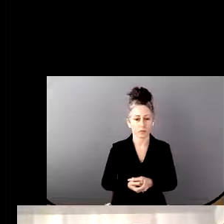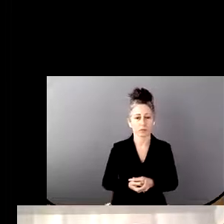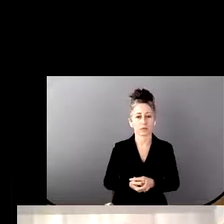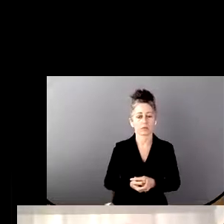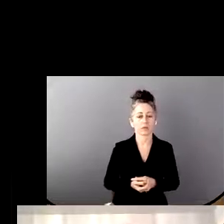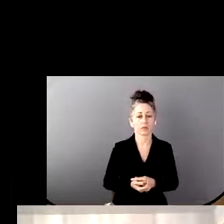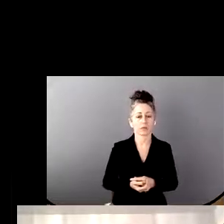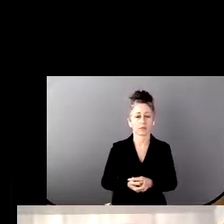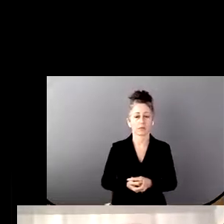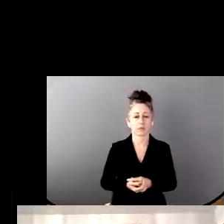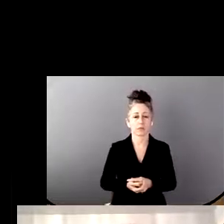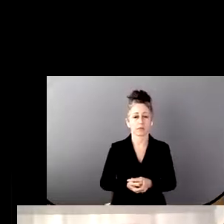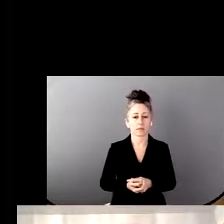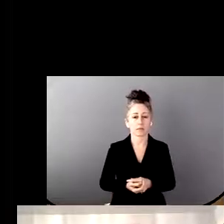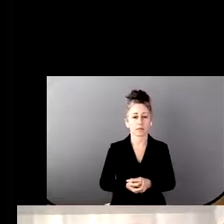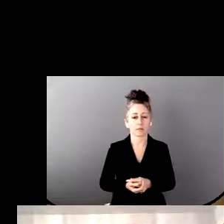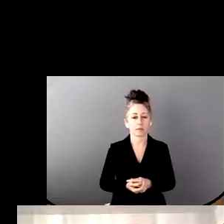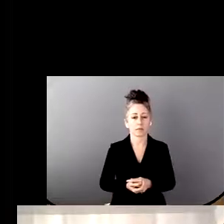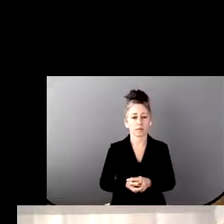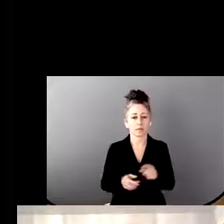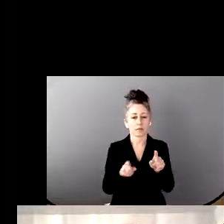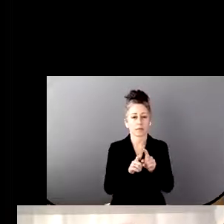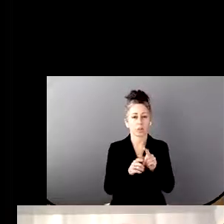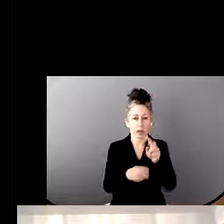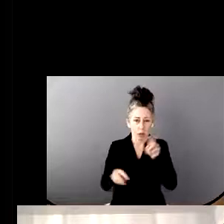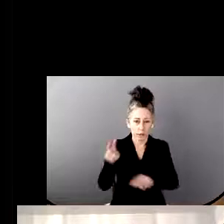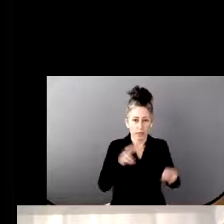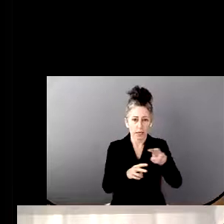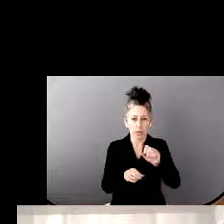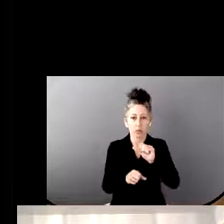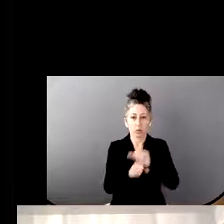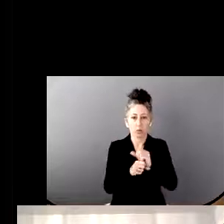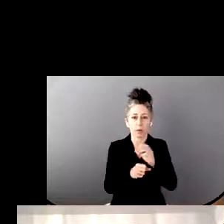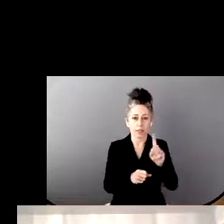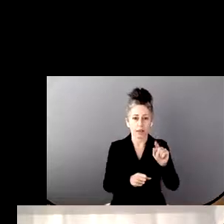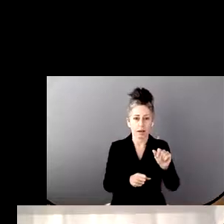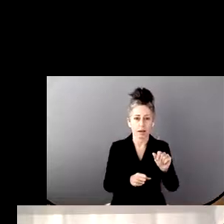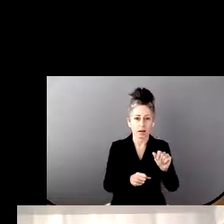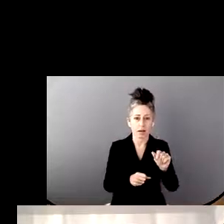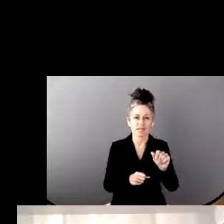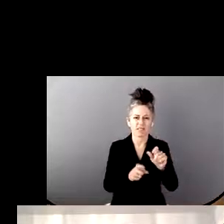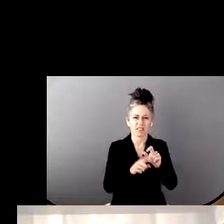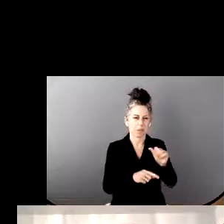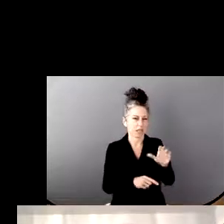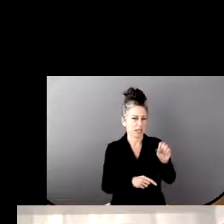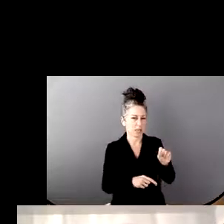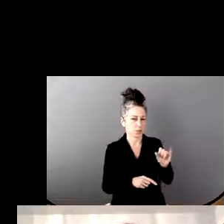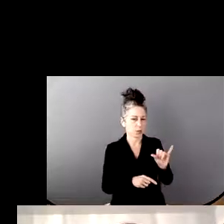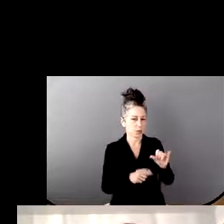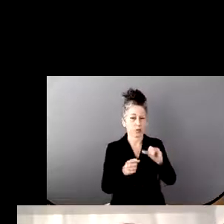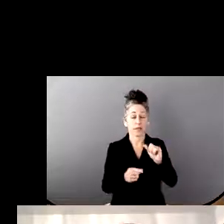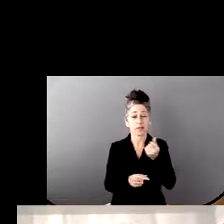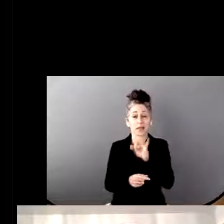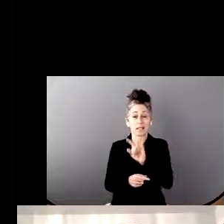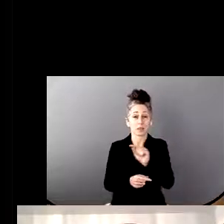slide. We also examined employment data, and this came from the American Community Survey and was ages 18